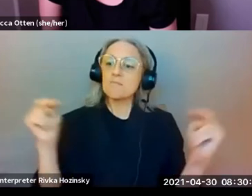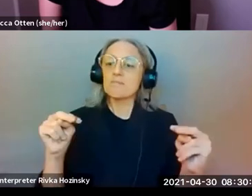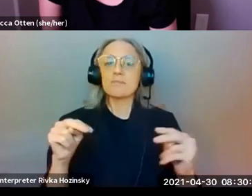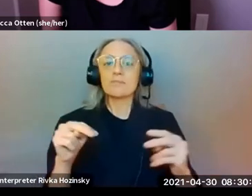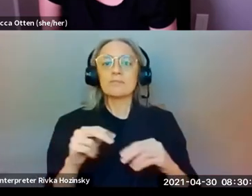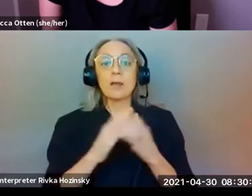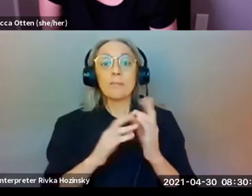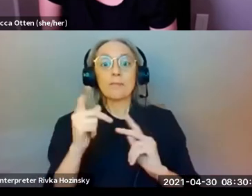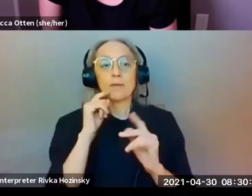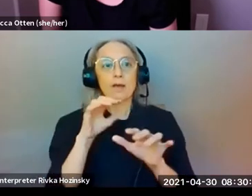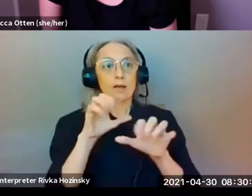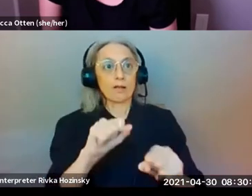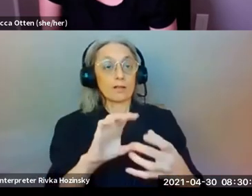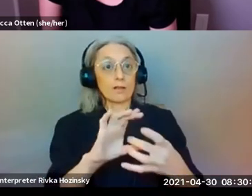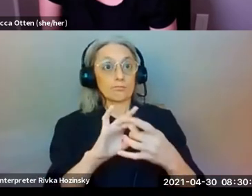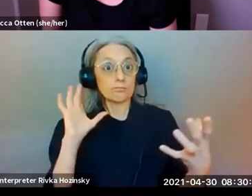decolonization only